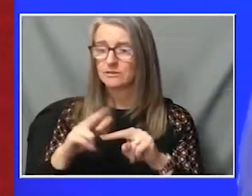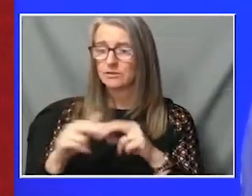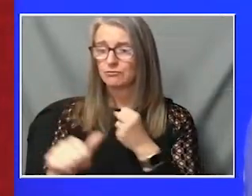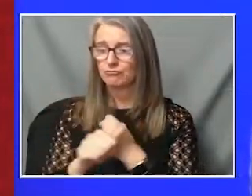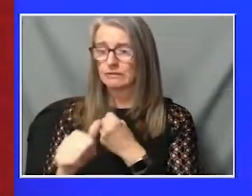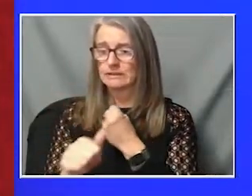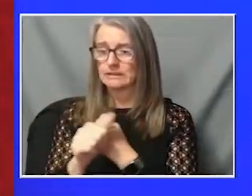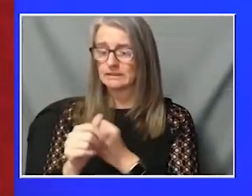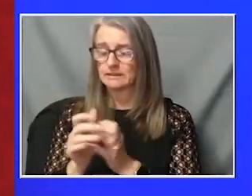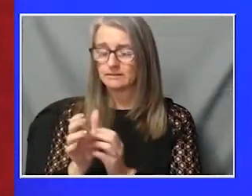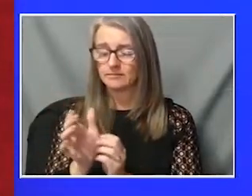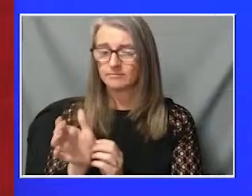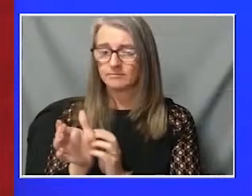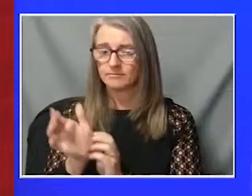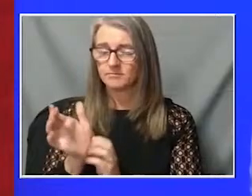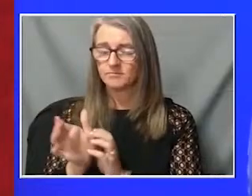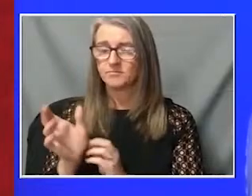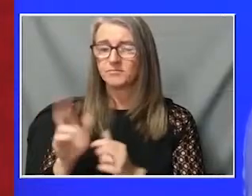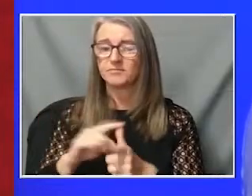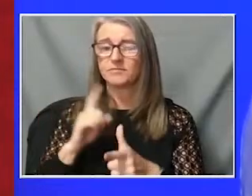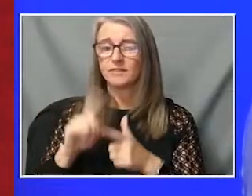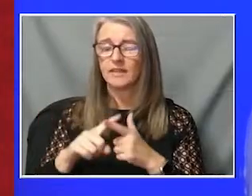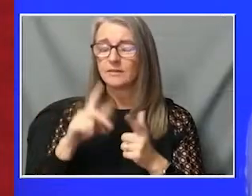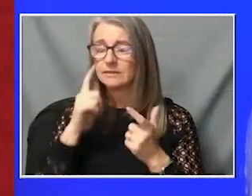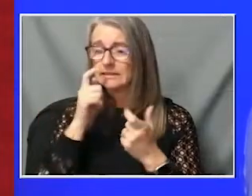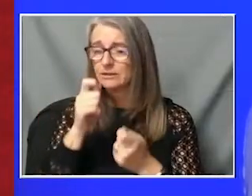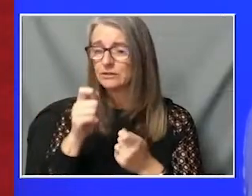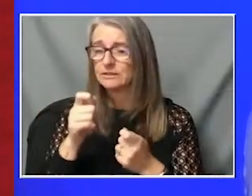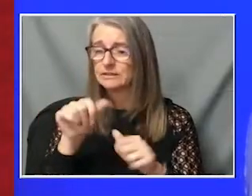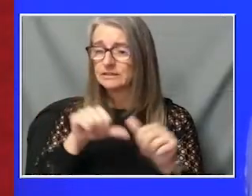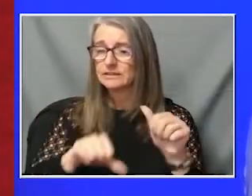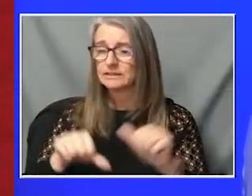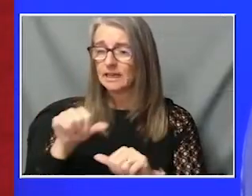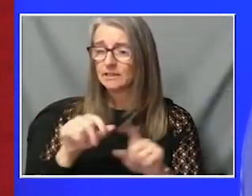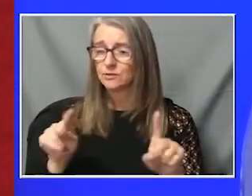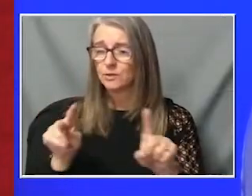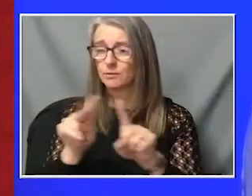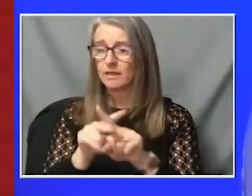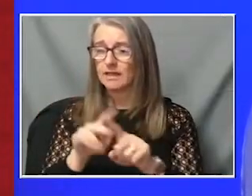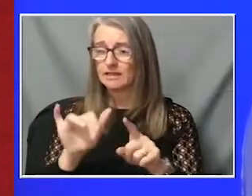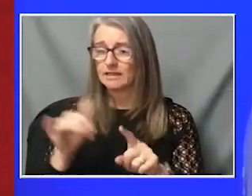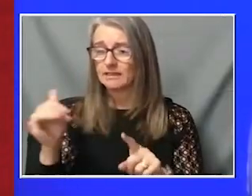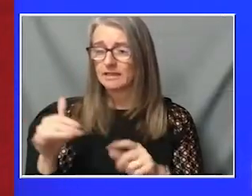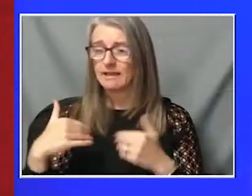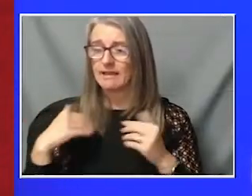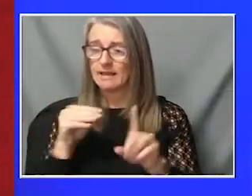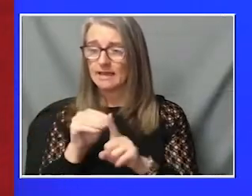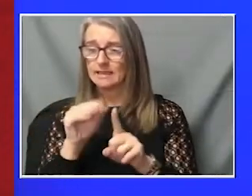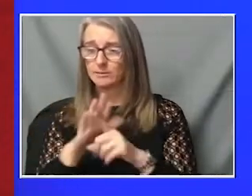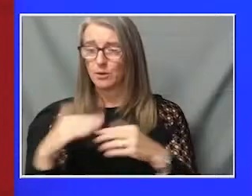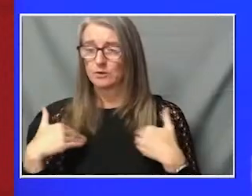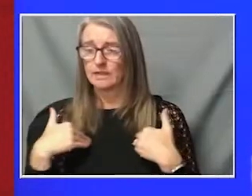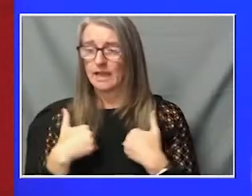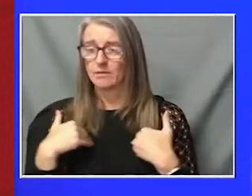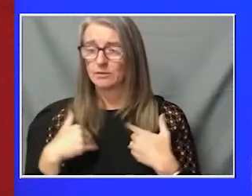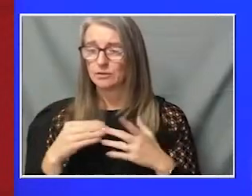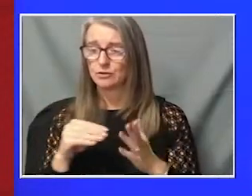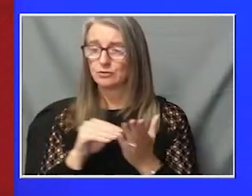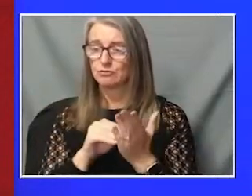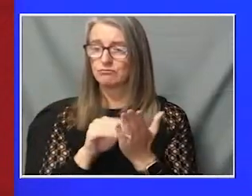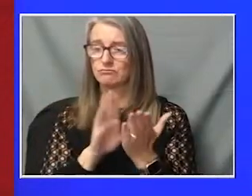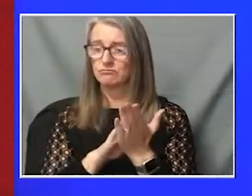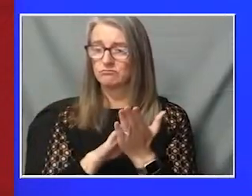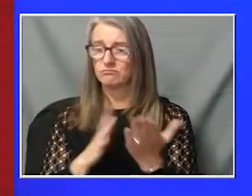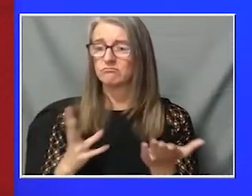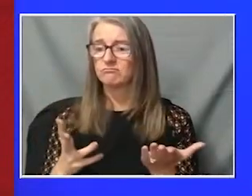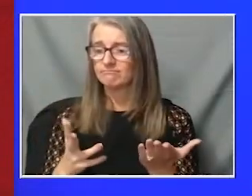Well, then it's kind of interesting, because then the science was applied the other way. They exposed animals, and they showed the causality.